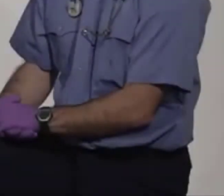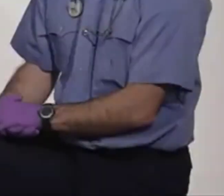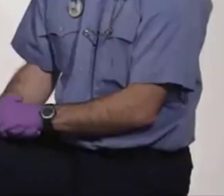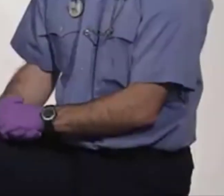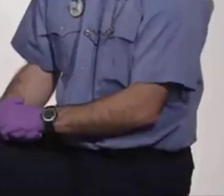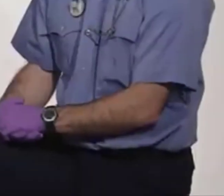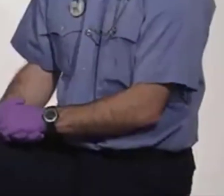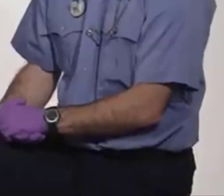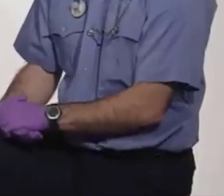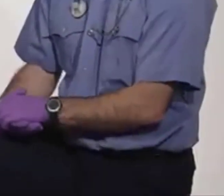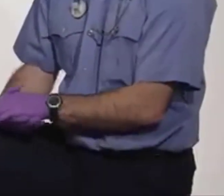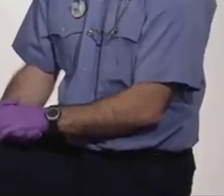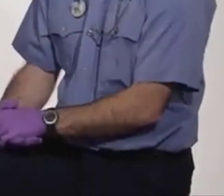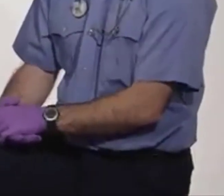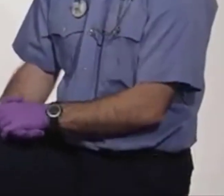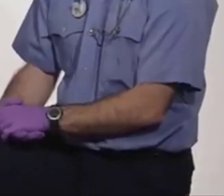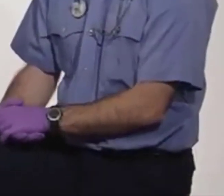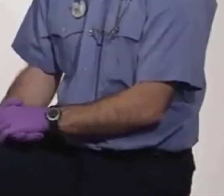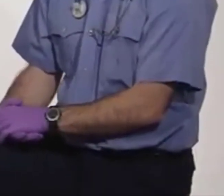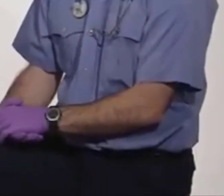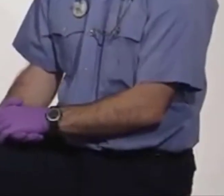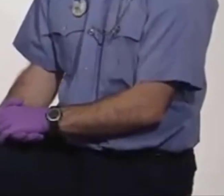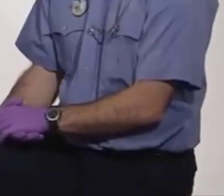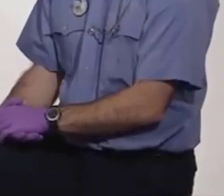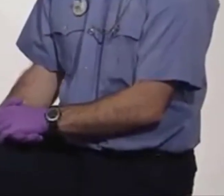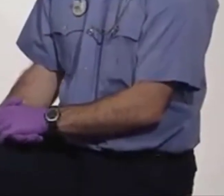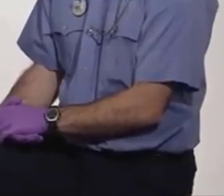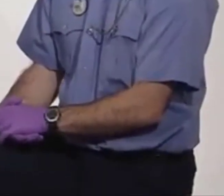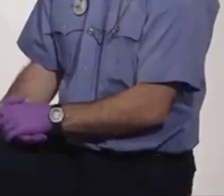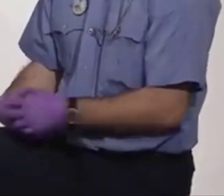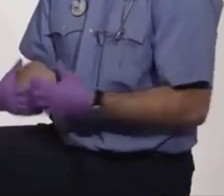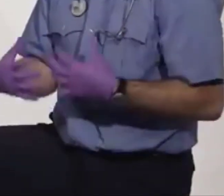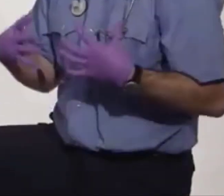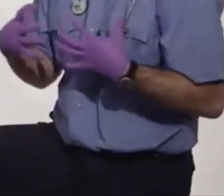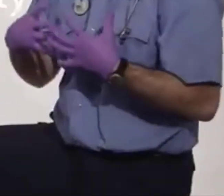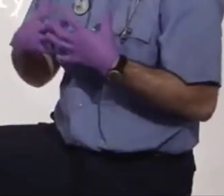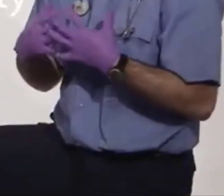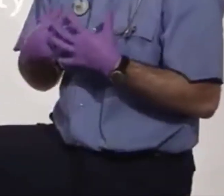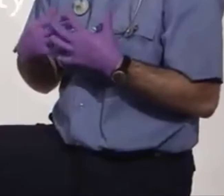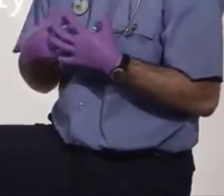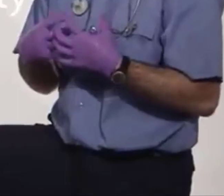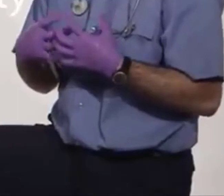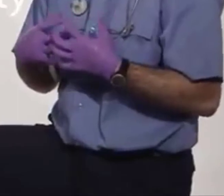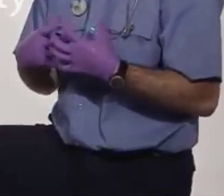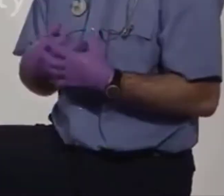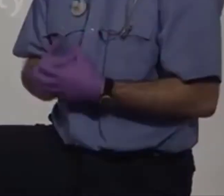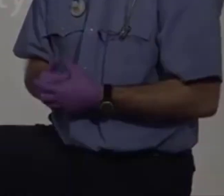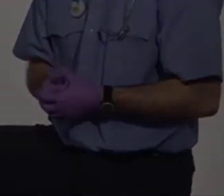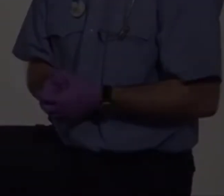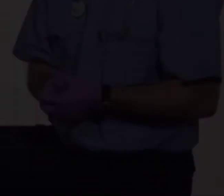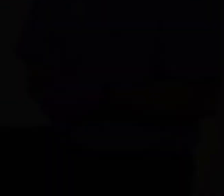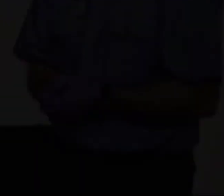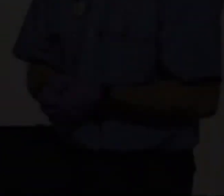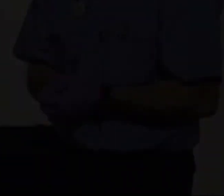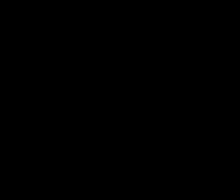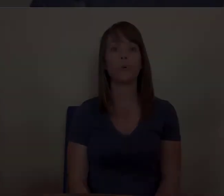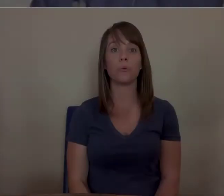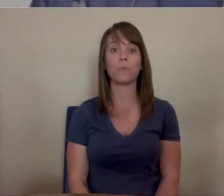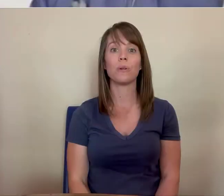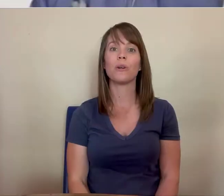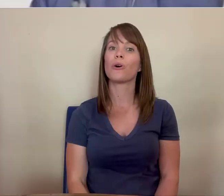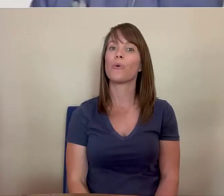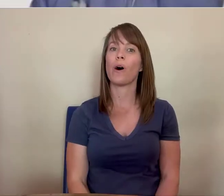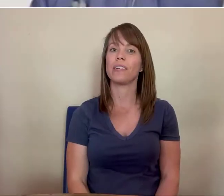watching TV. Okay, just watching TV. And can you describe the feeling for me?